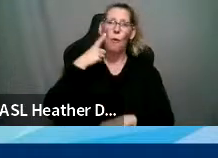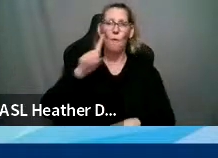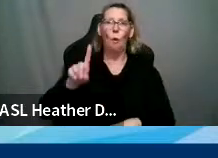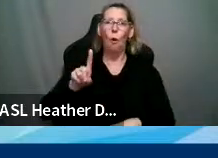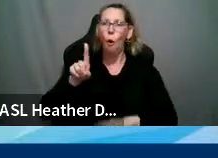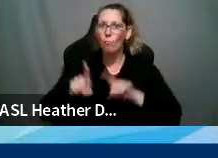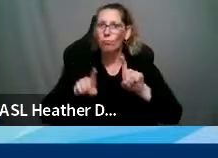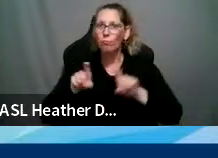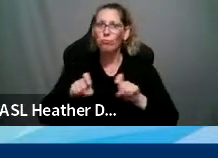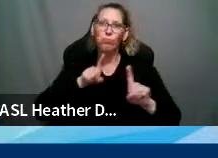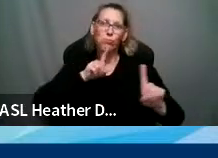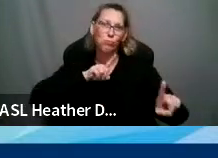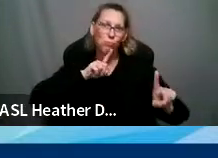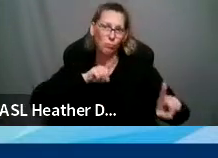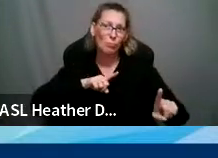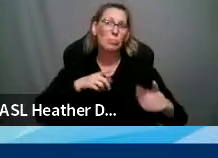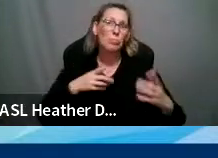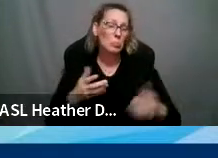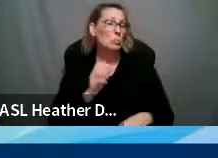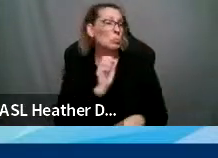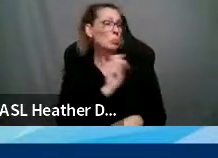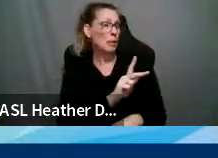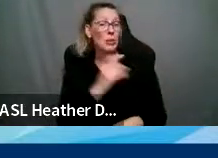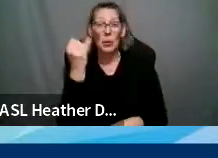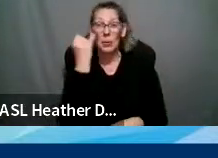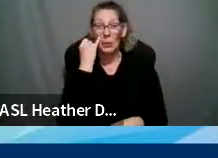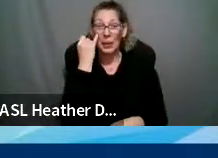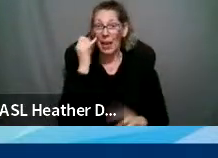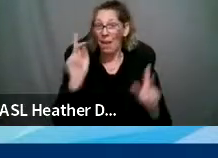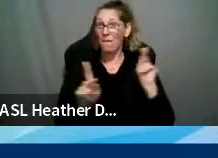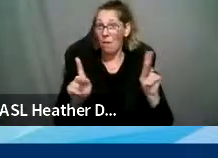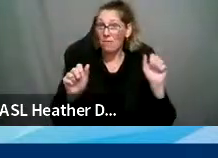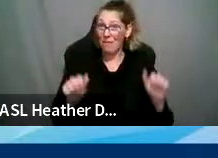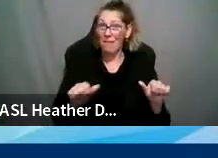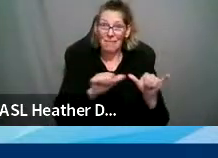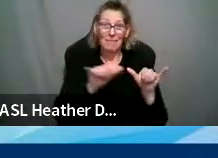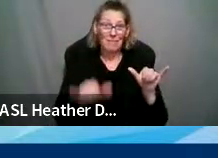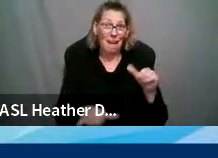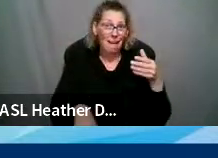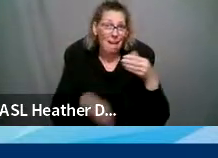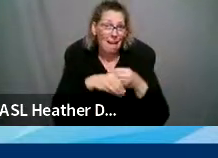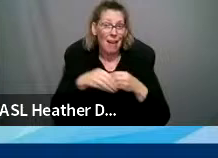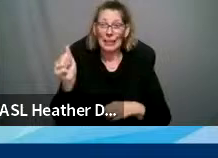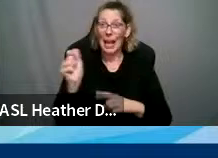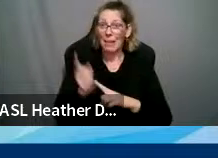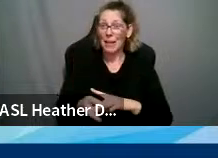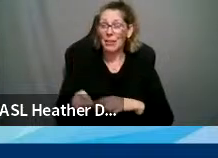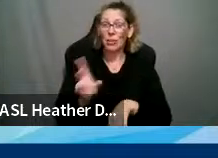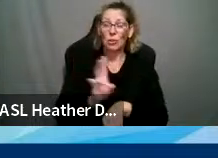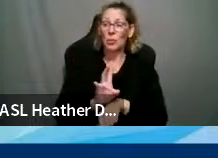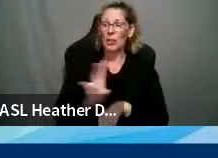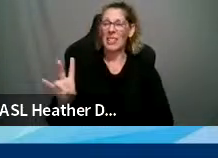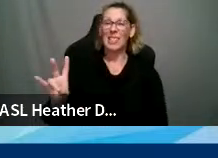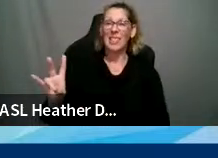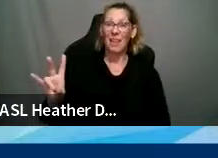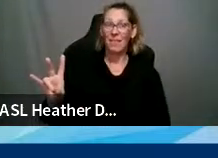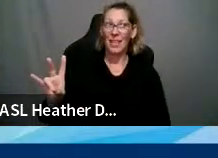So if Okay. folks are able to stay an extra 10 minutes or so till 7:40, or